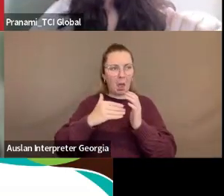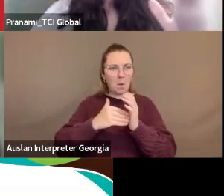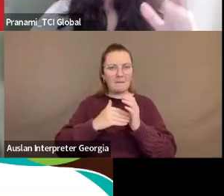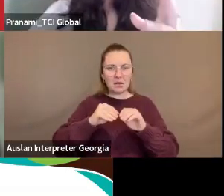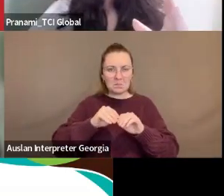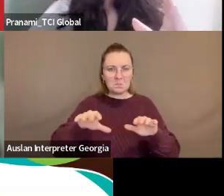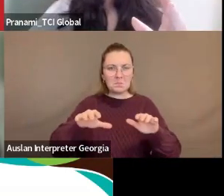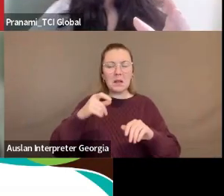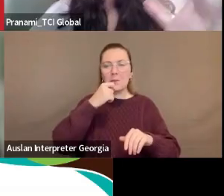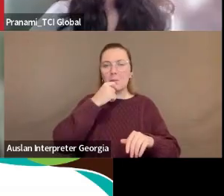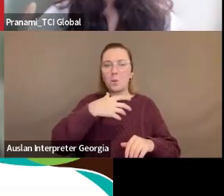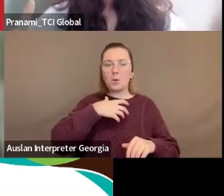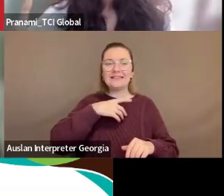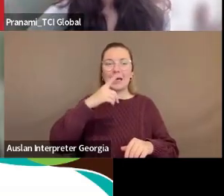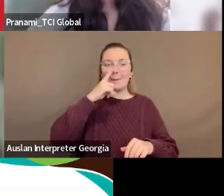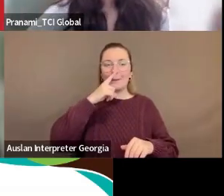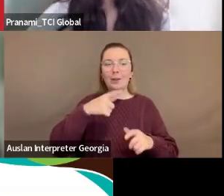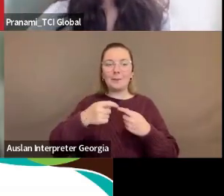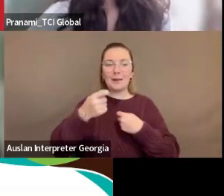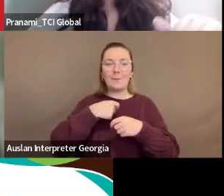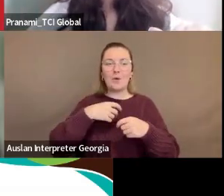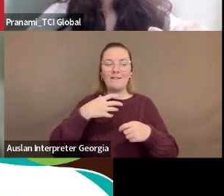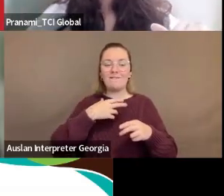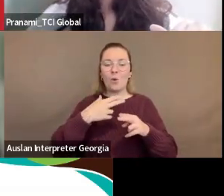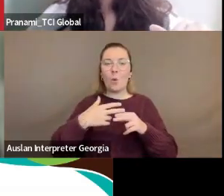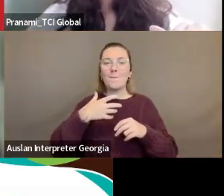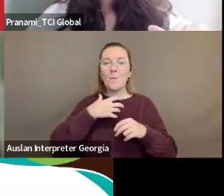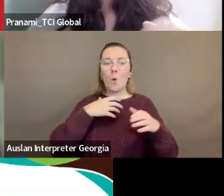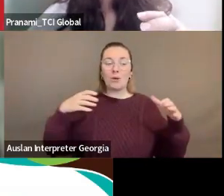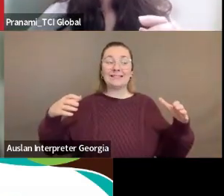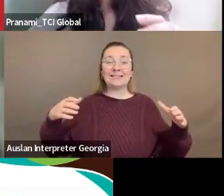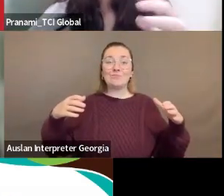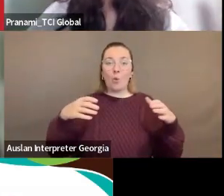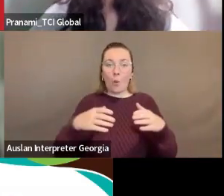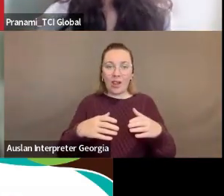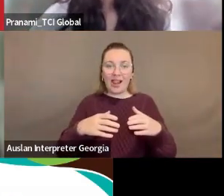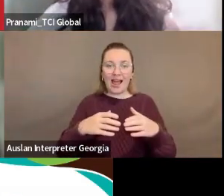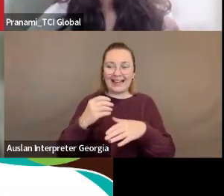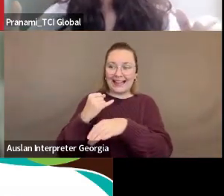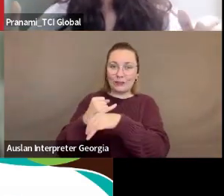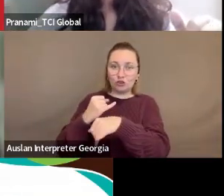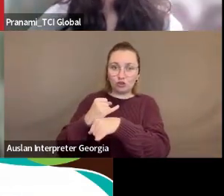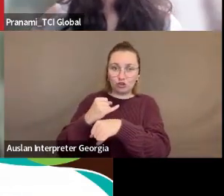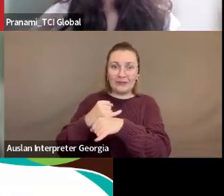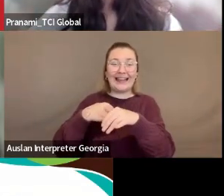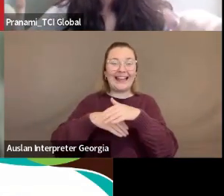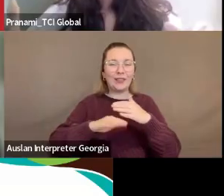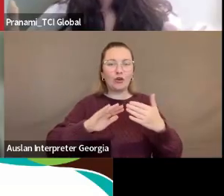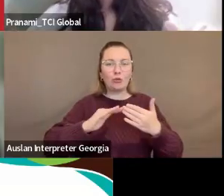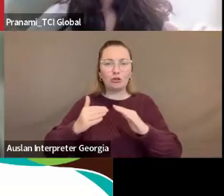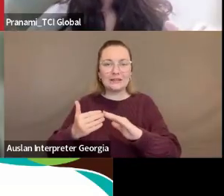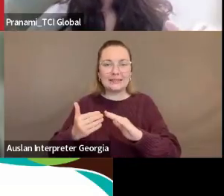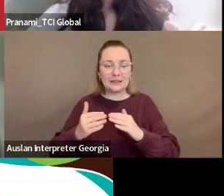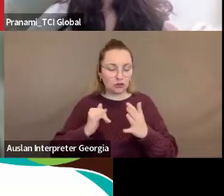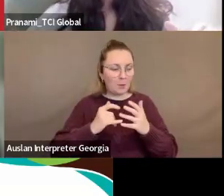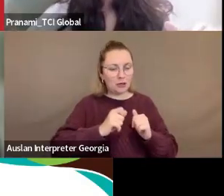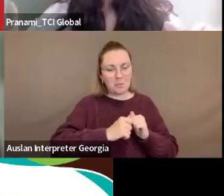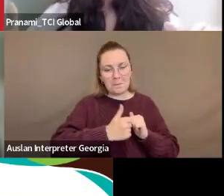we're going to put people into smaller institutions in the community. We're going to relocate them into their